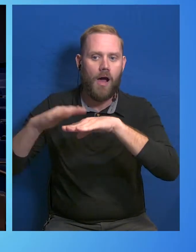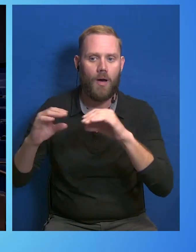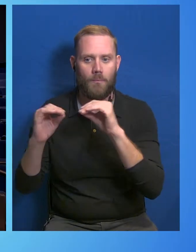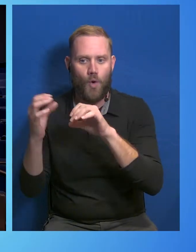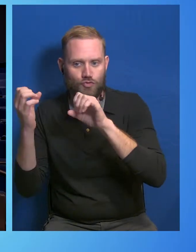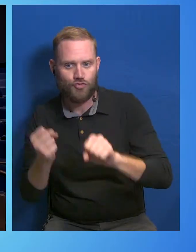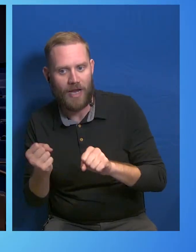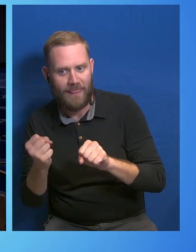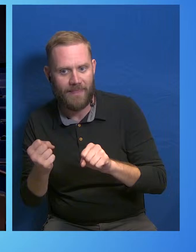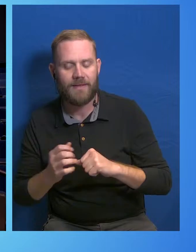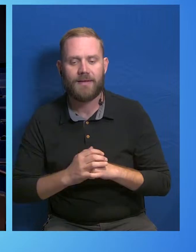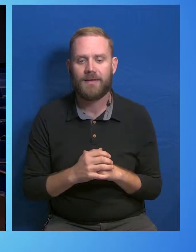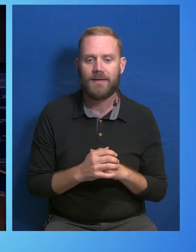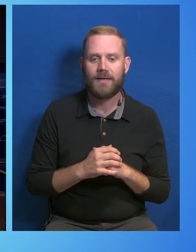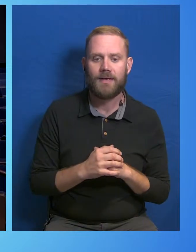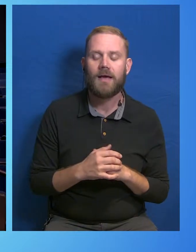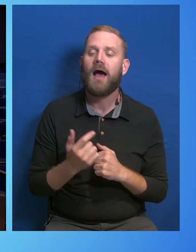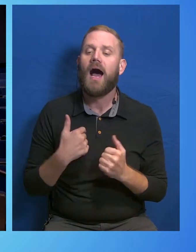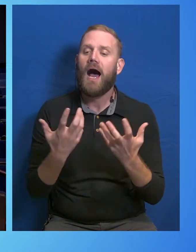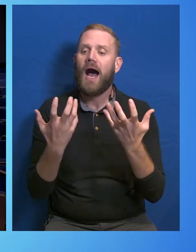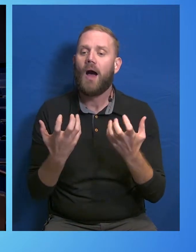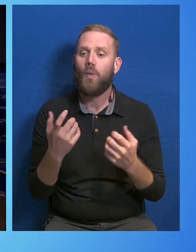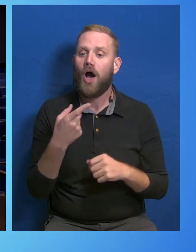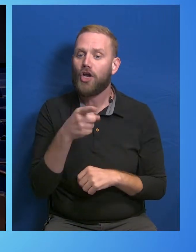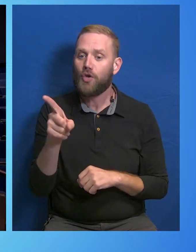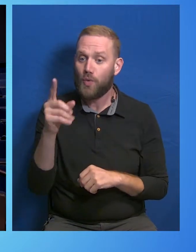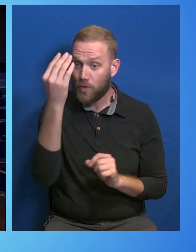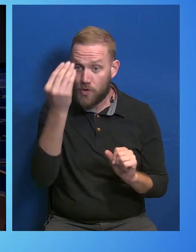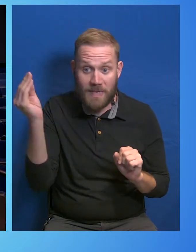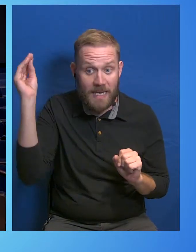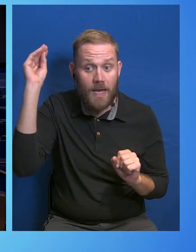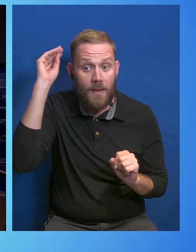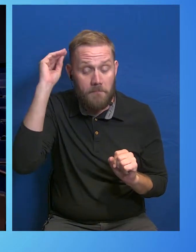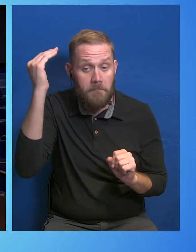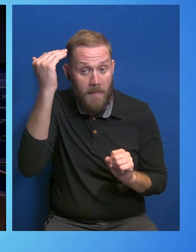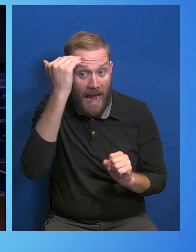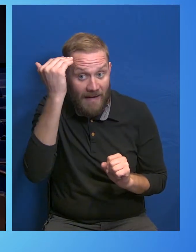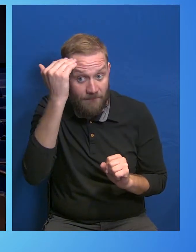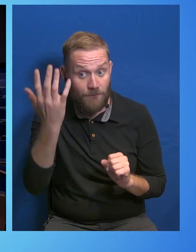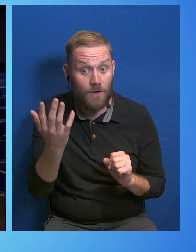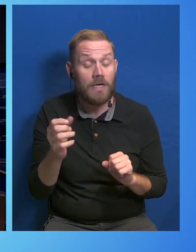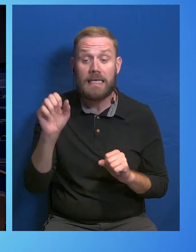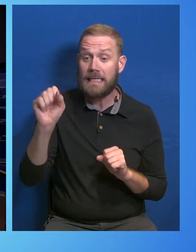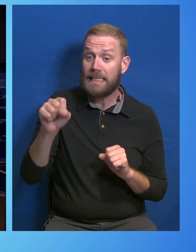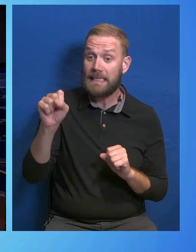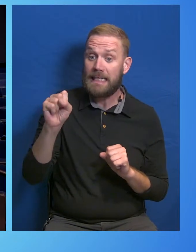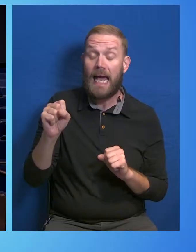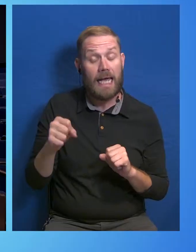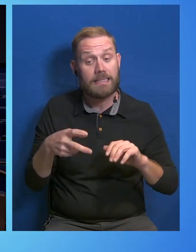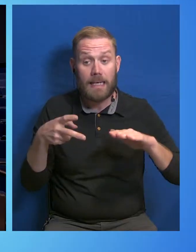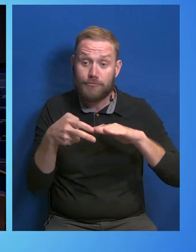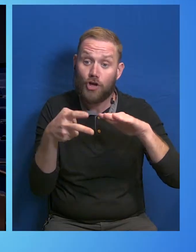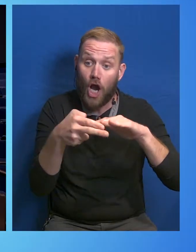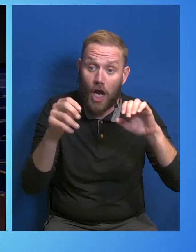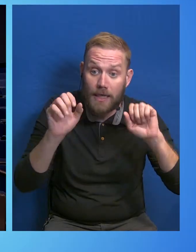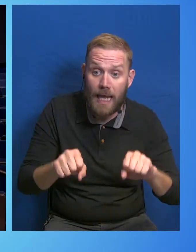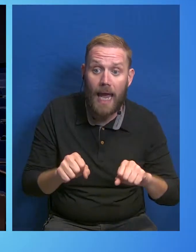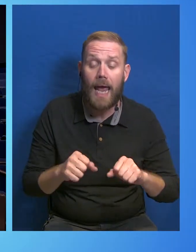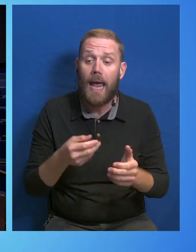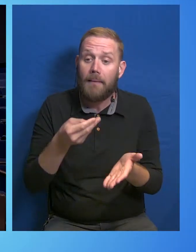them. And so I want everyone to be mindful that, yes, there's money to be cut and things to be,